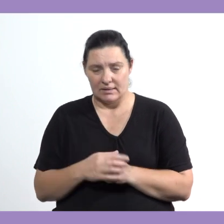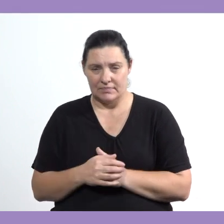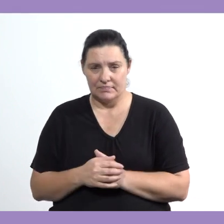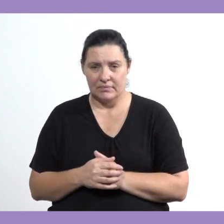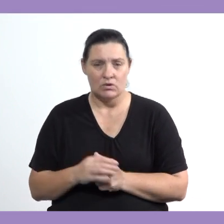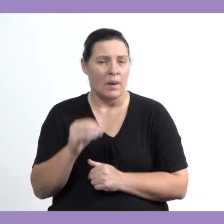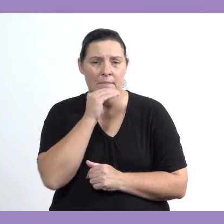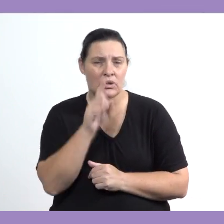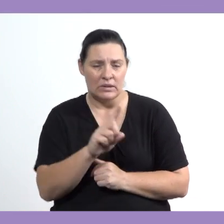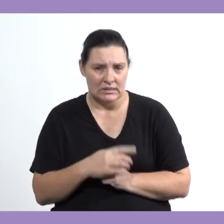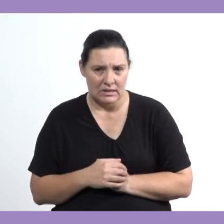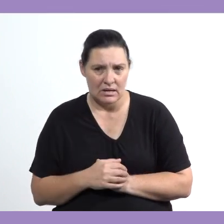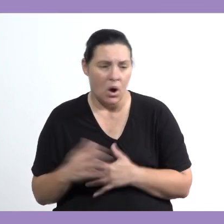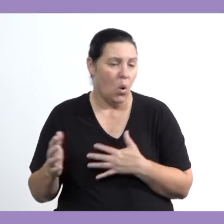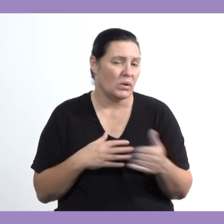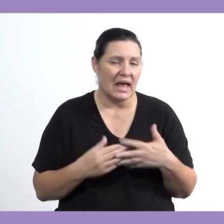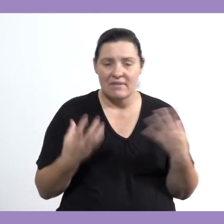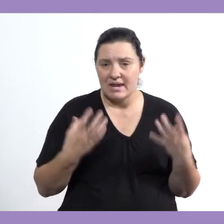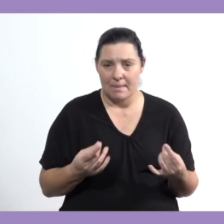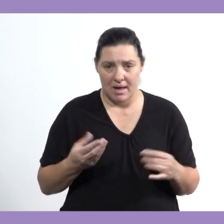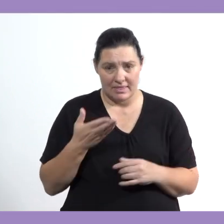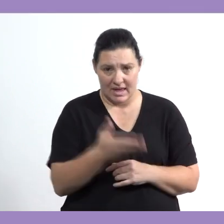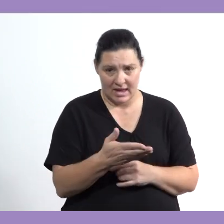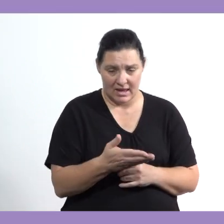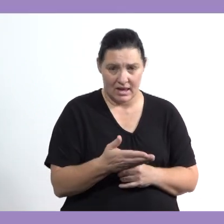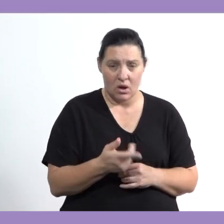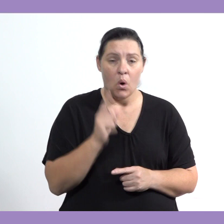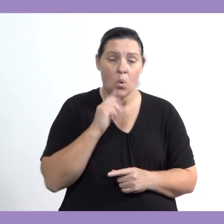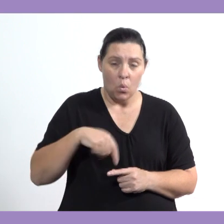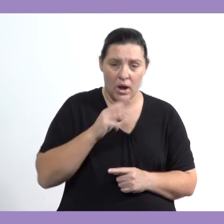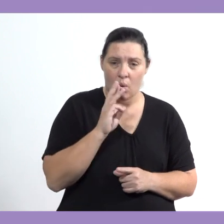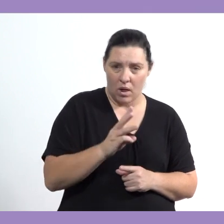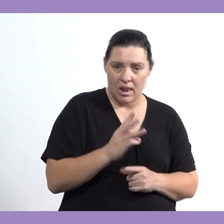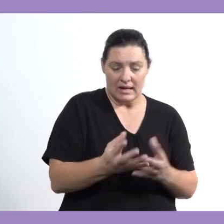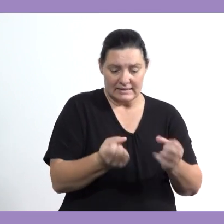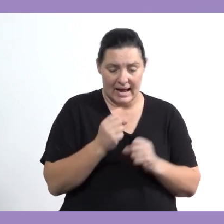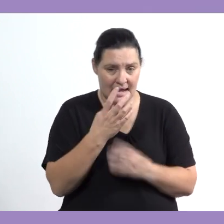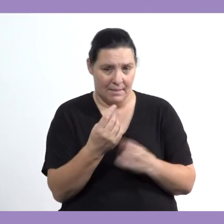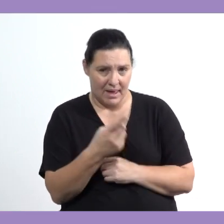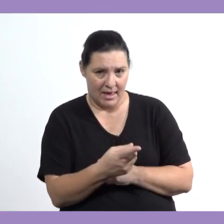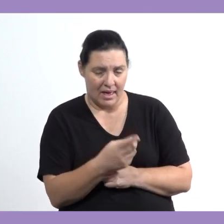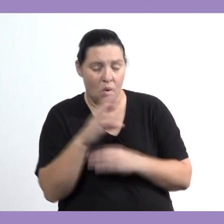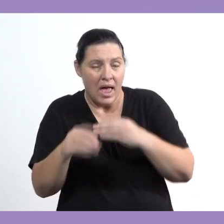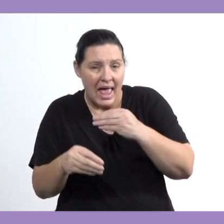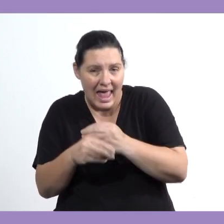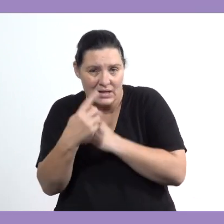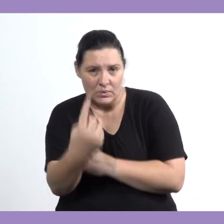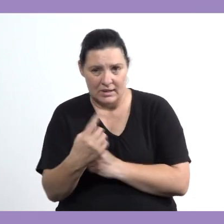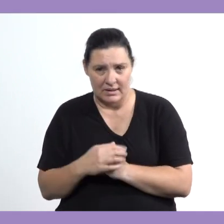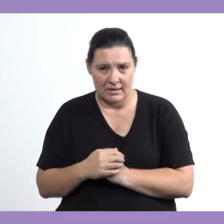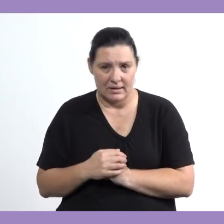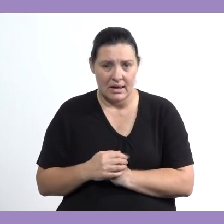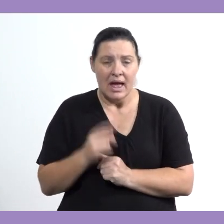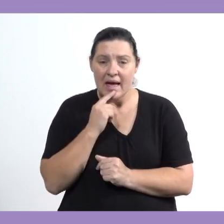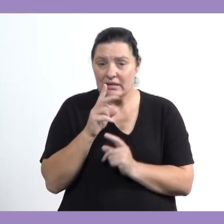the answer. So what does this mean? Whatever number is going to be here, we are going to take that number, we are going to add